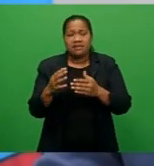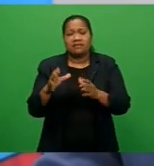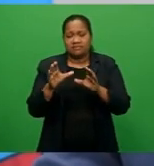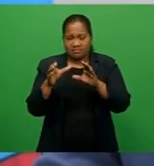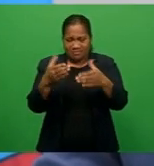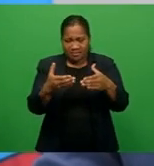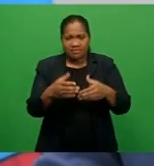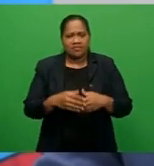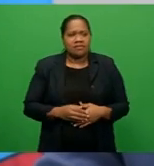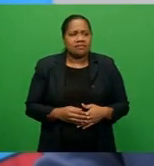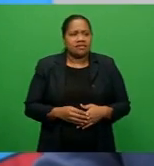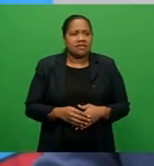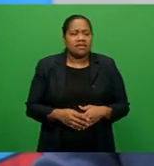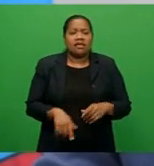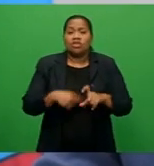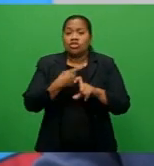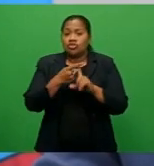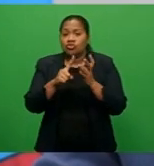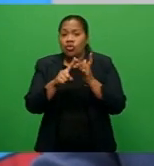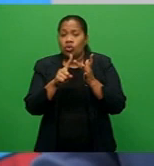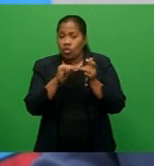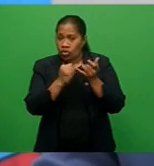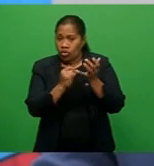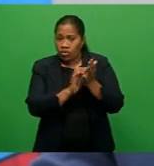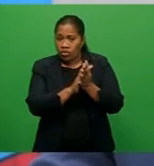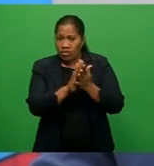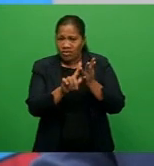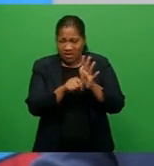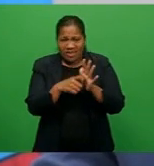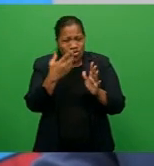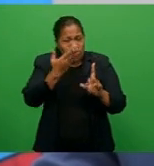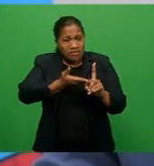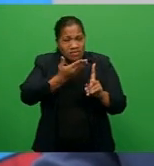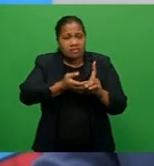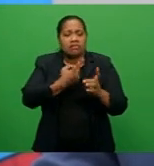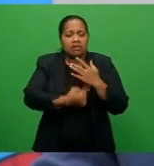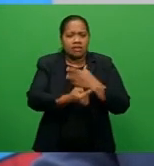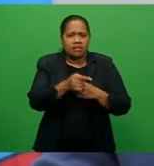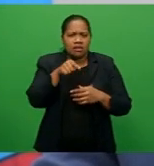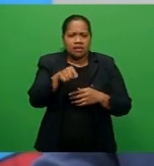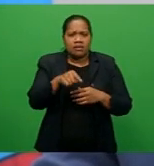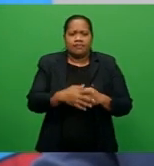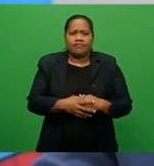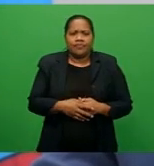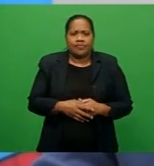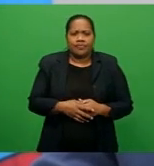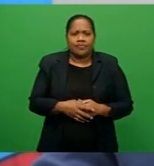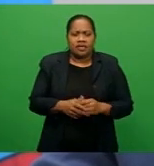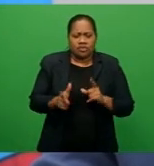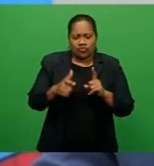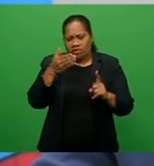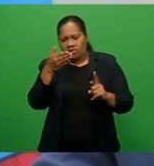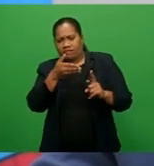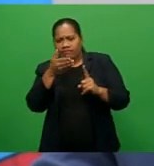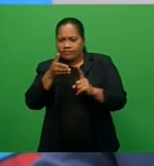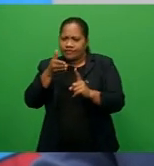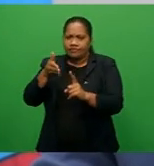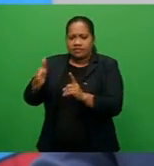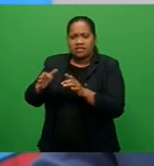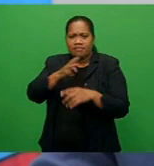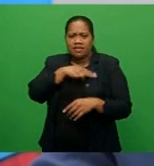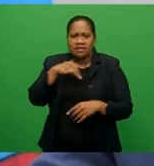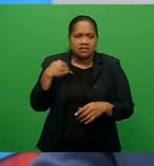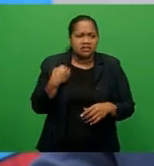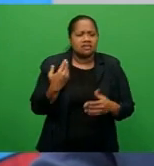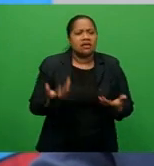been critical of the Fiji First Party in the past. He's been critical of individual ministers. He's even been